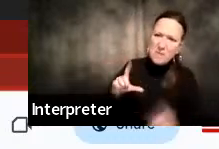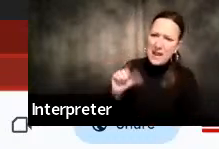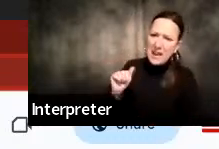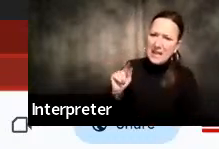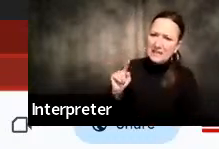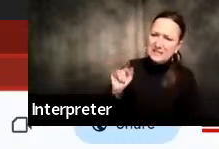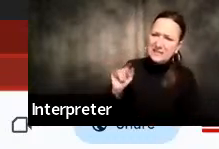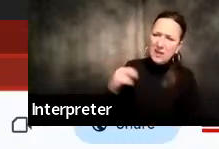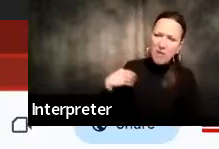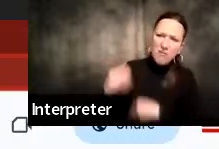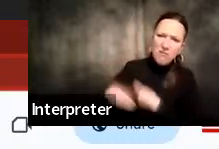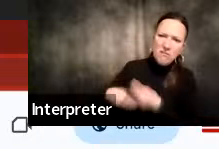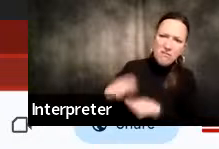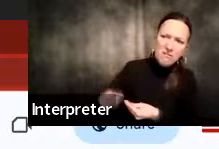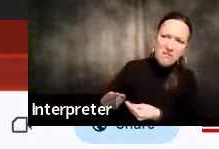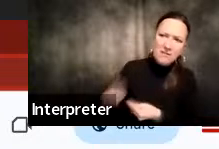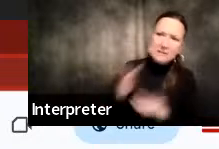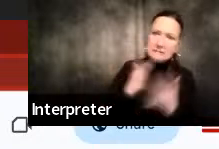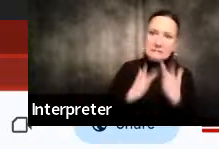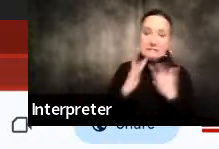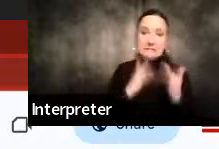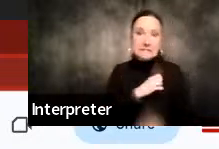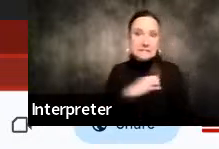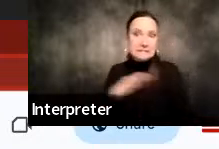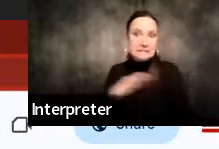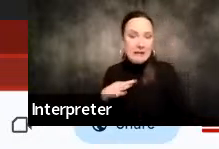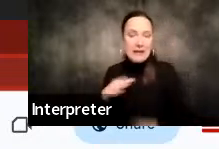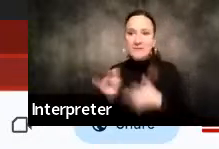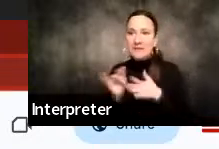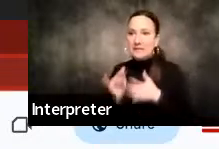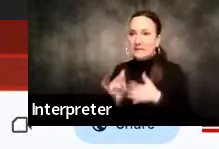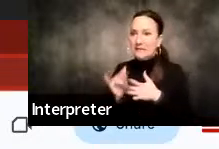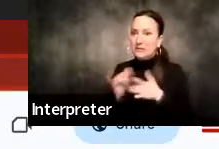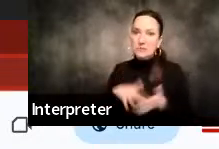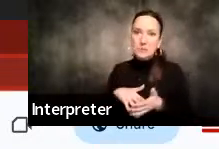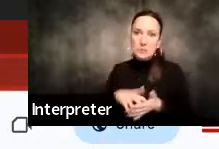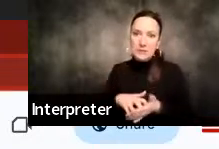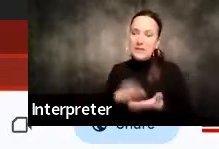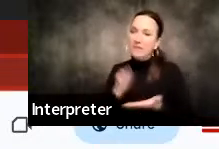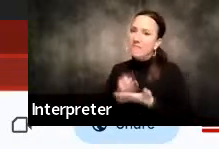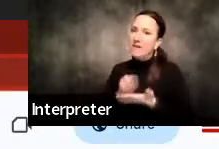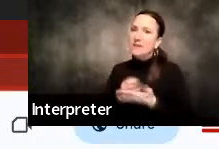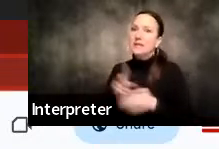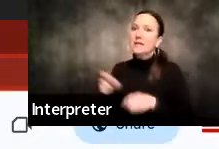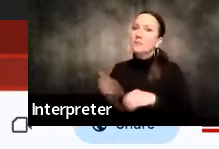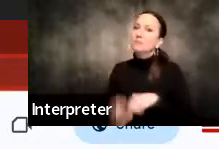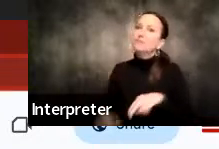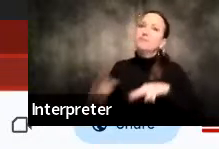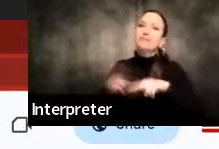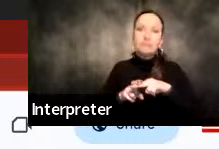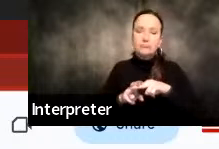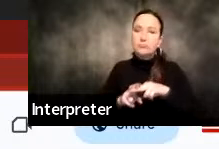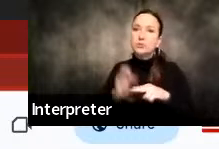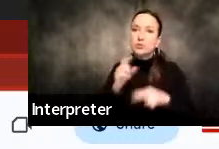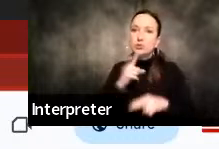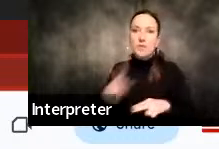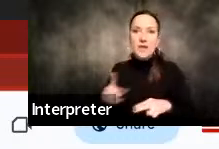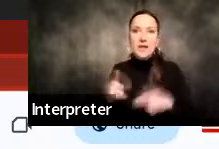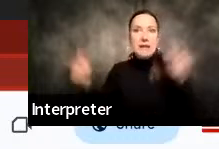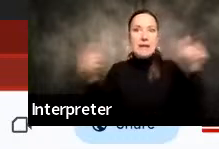is understaffed, lacks leadership, and needs more funding to really tackle a lot of the issues across the